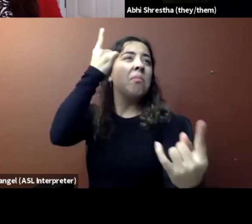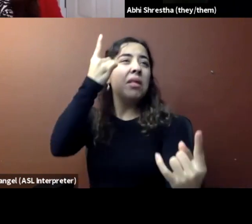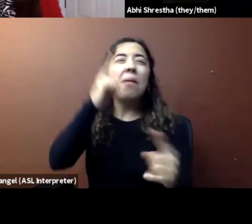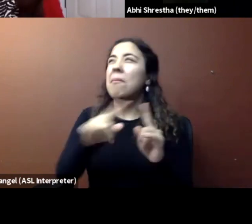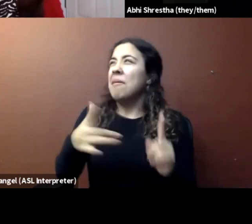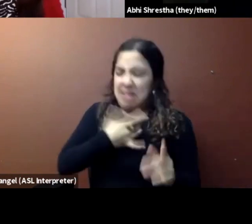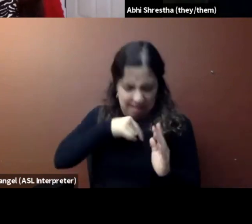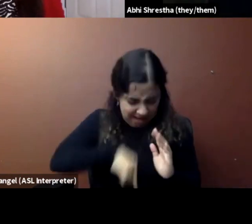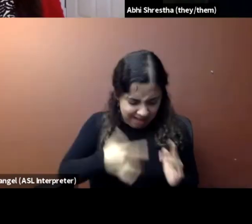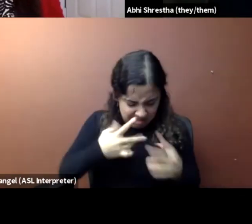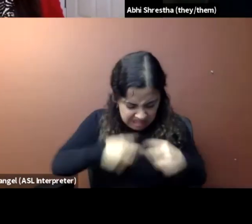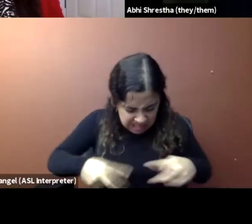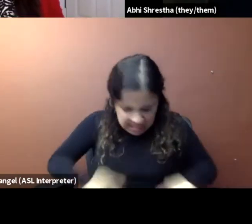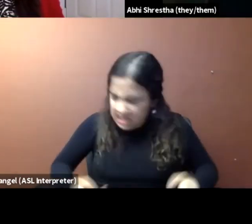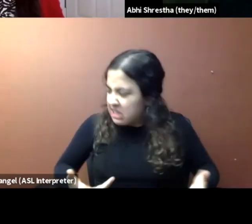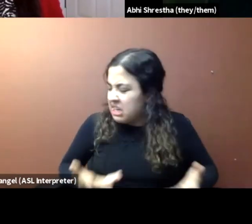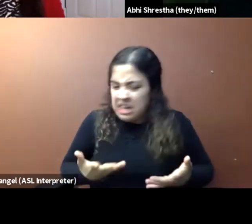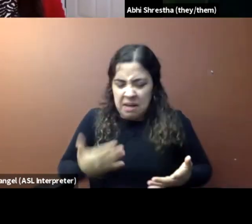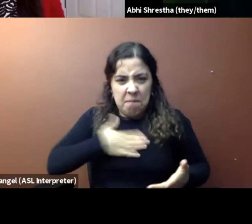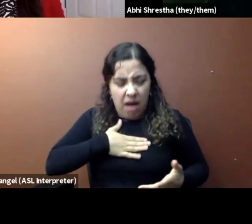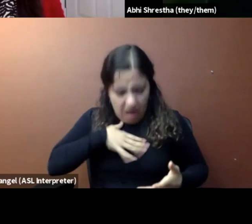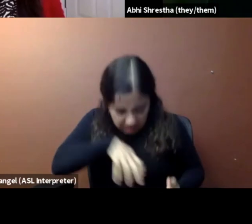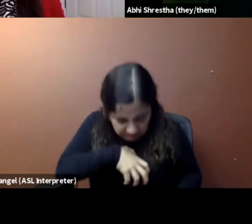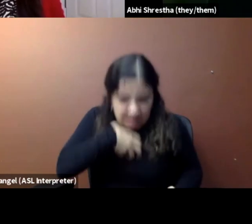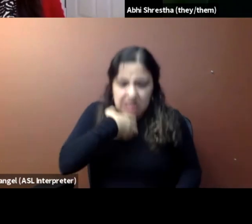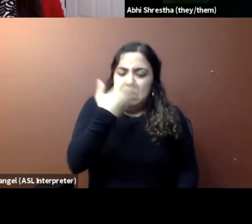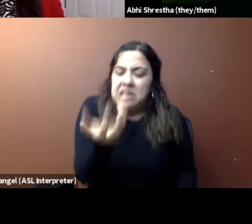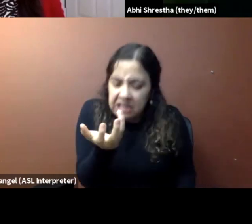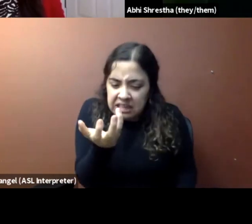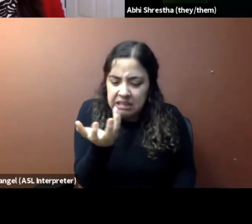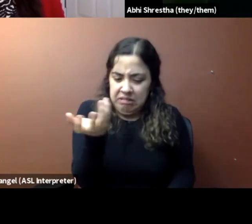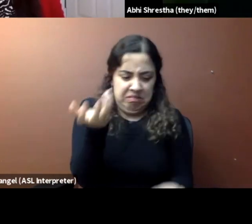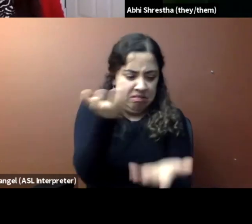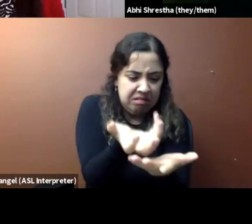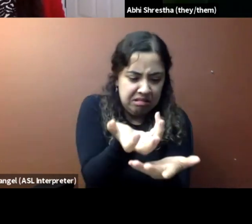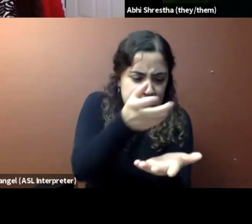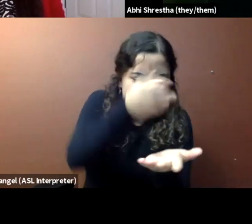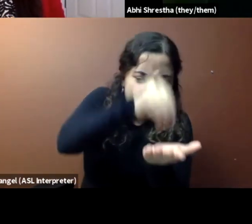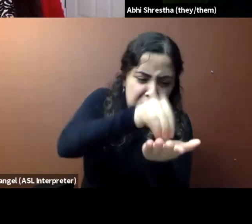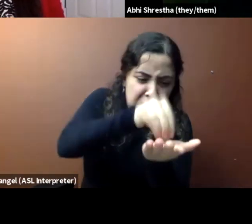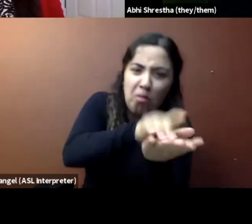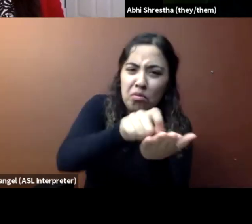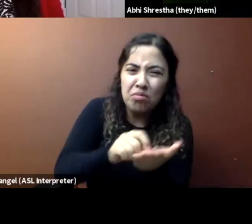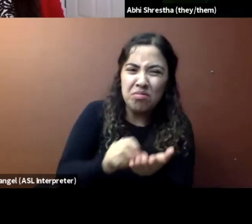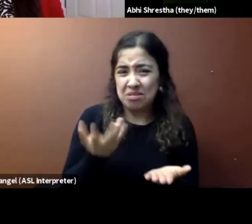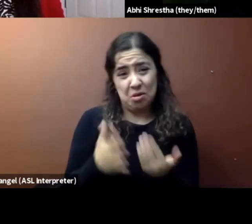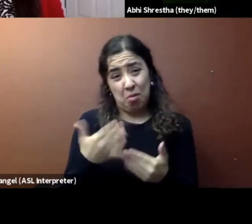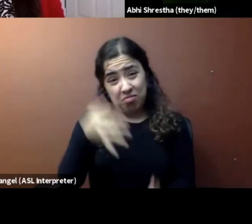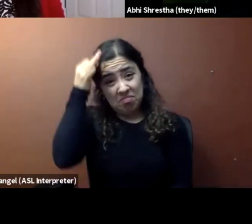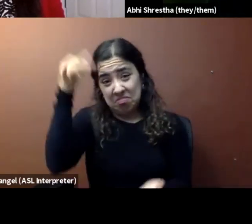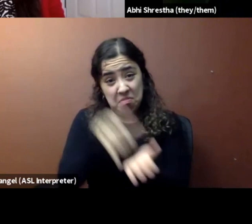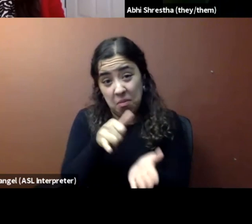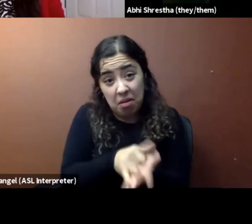essentially impossible to replicate. And so poetry is what gets us closest to that. And so